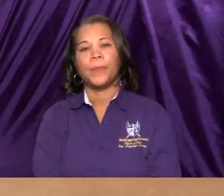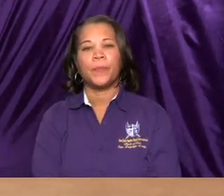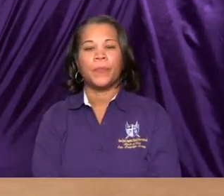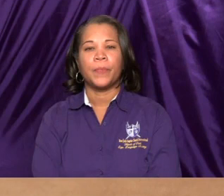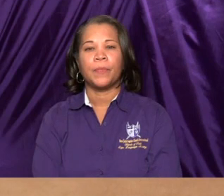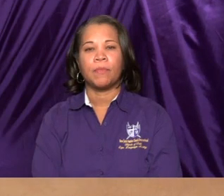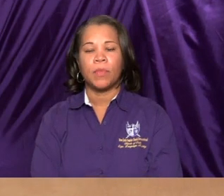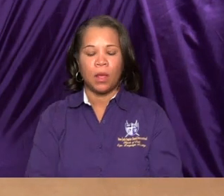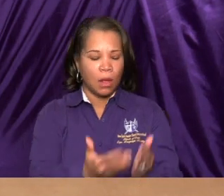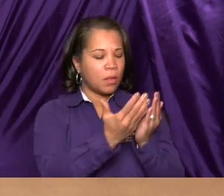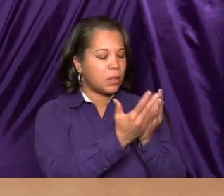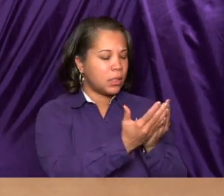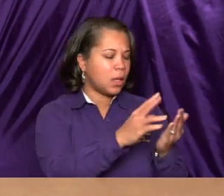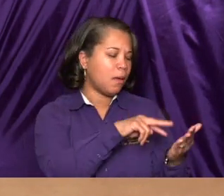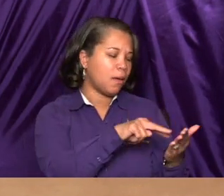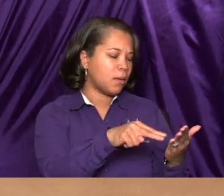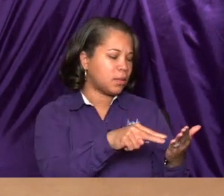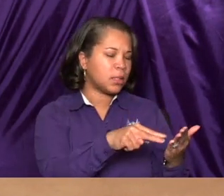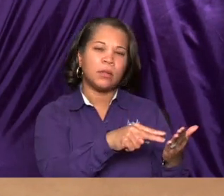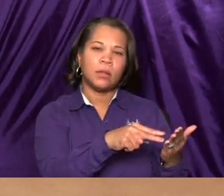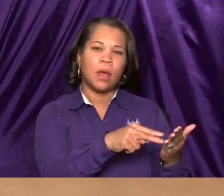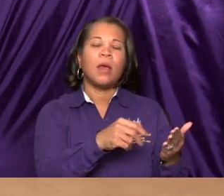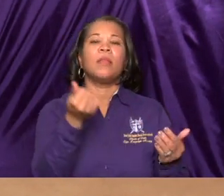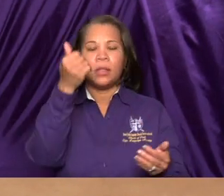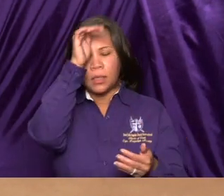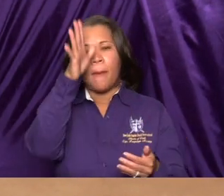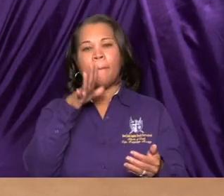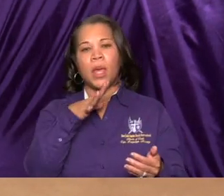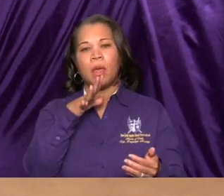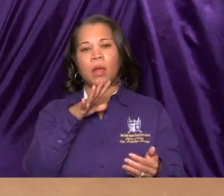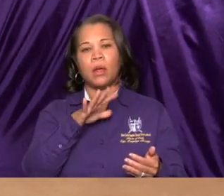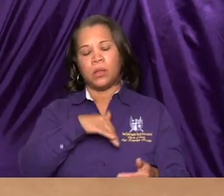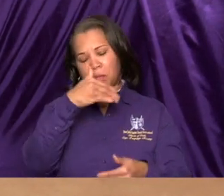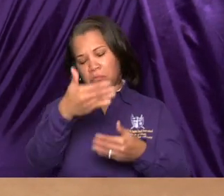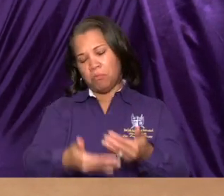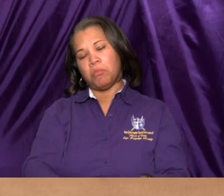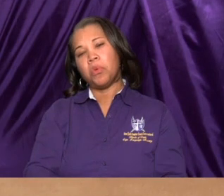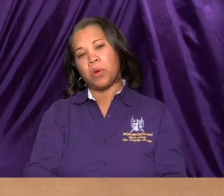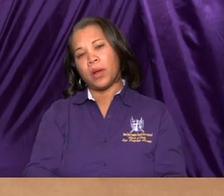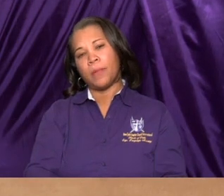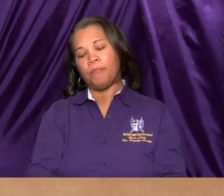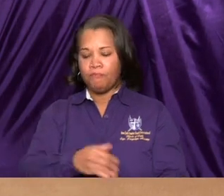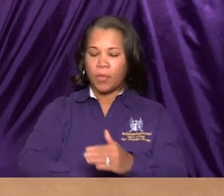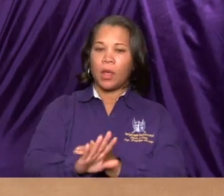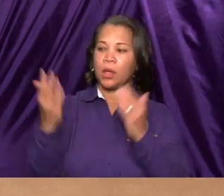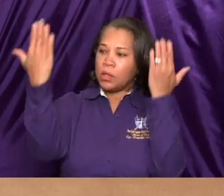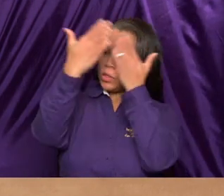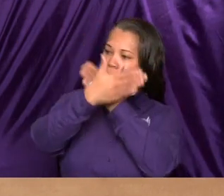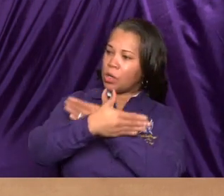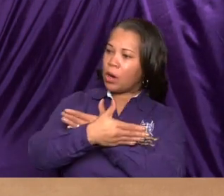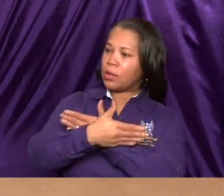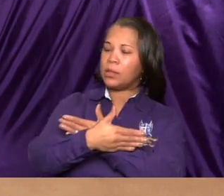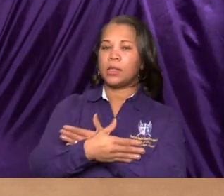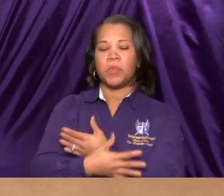In this text, this man is conceived in darkness, born in darkness. He is employed as a